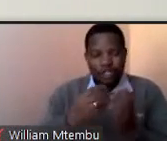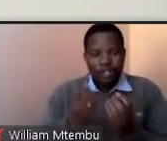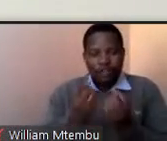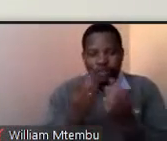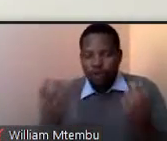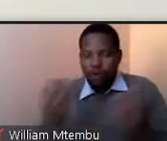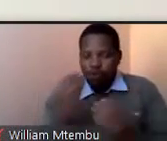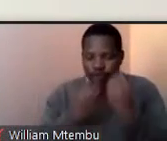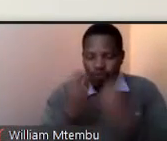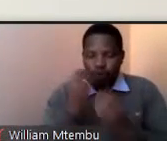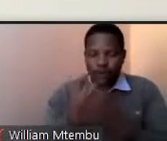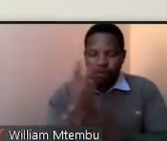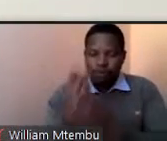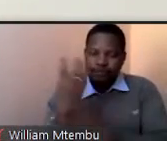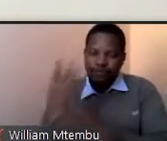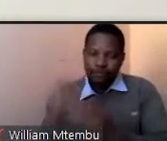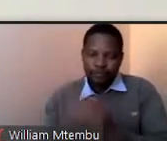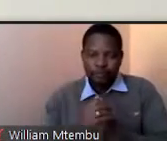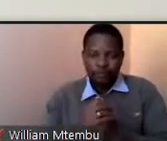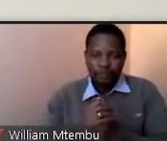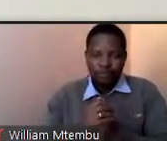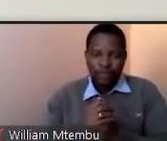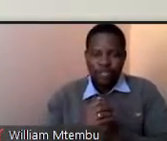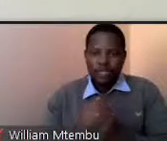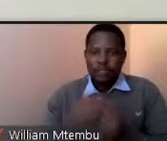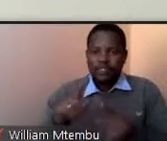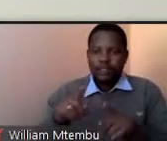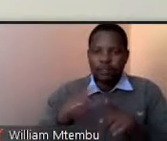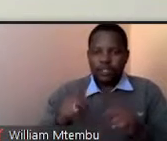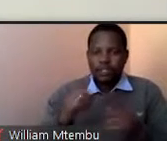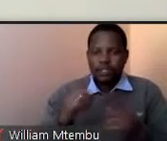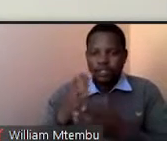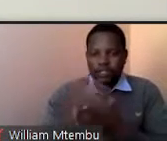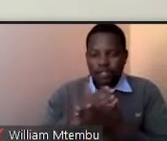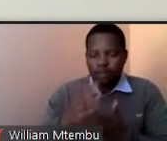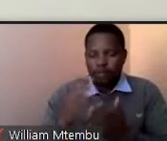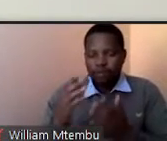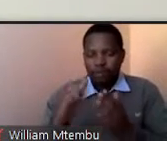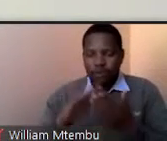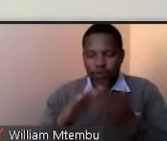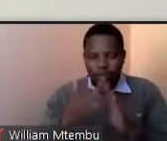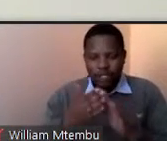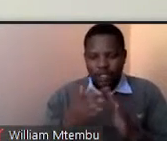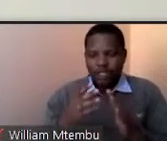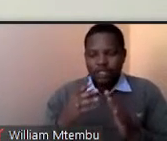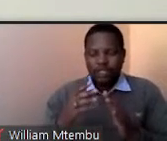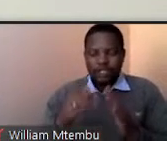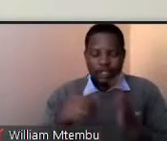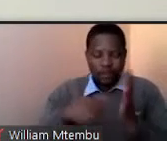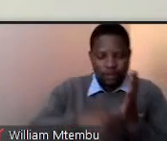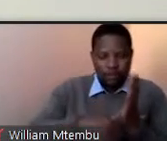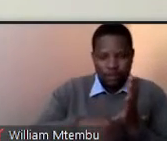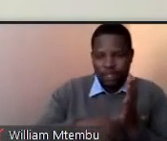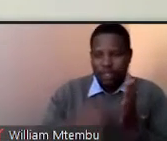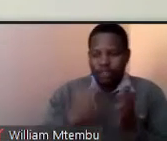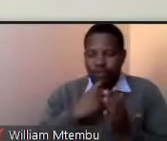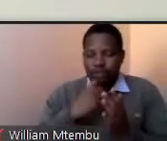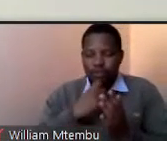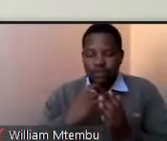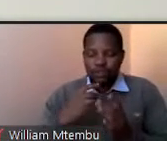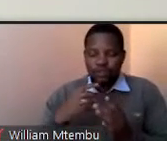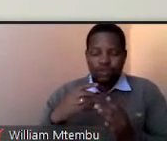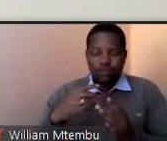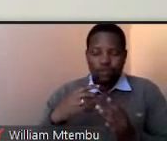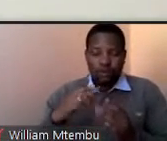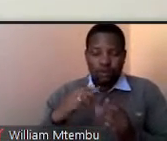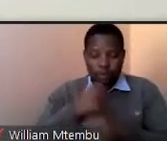order for us to tap in those communities or in those people who use the grant correctly to make their own food, there should